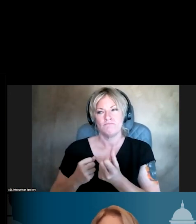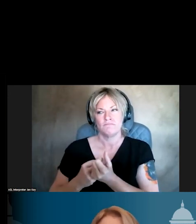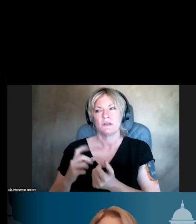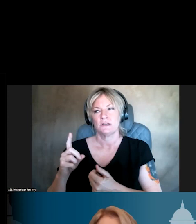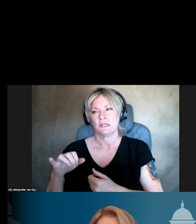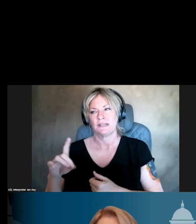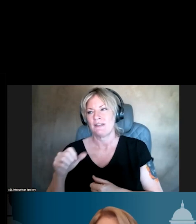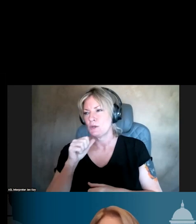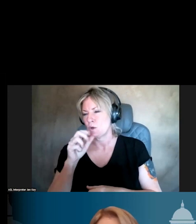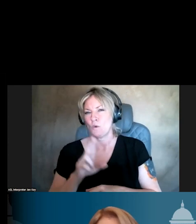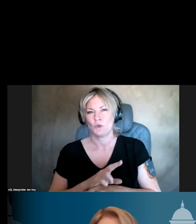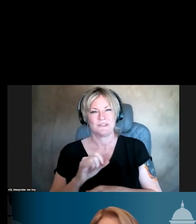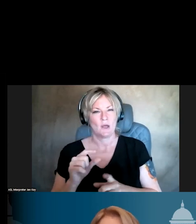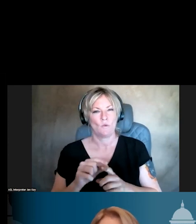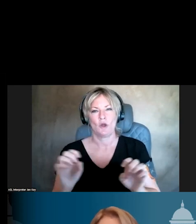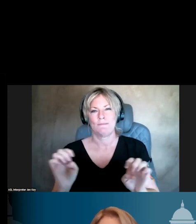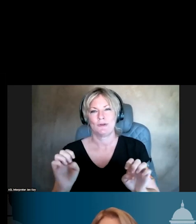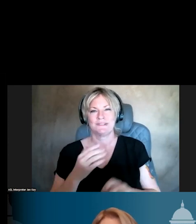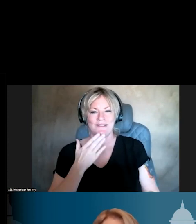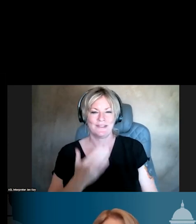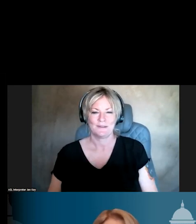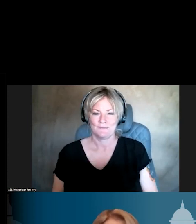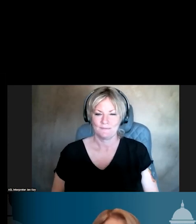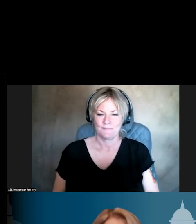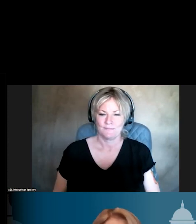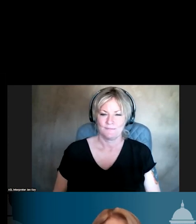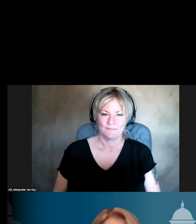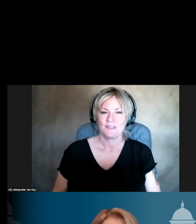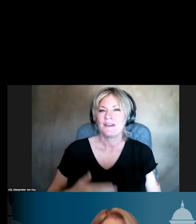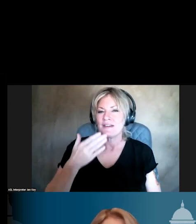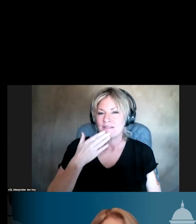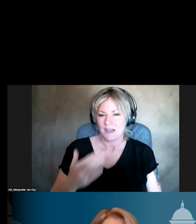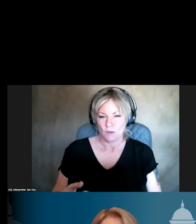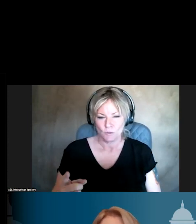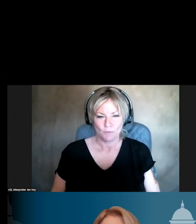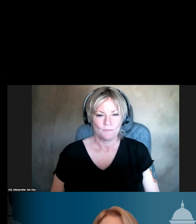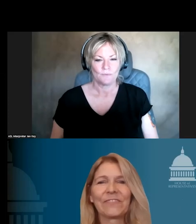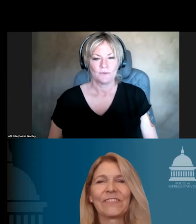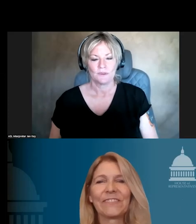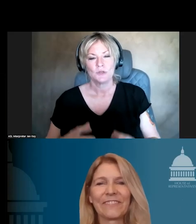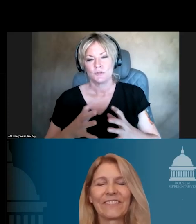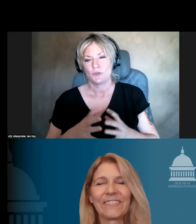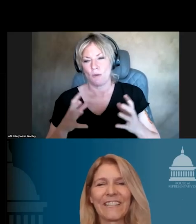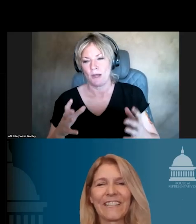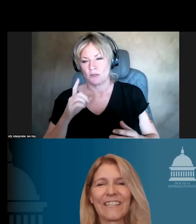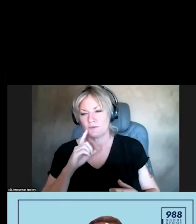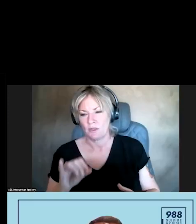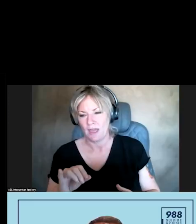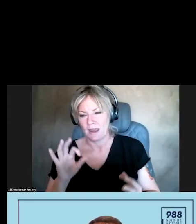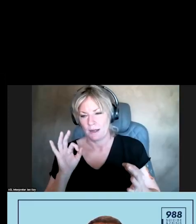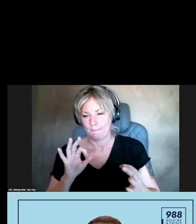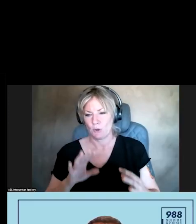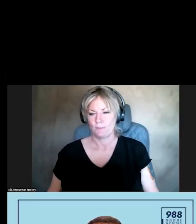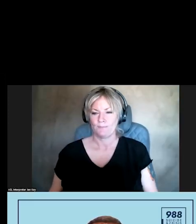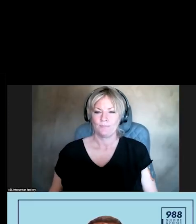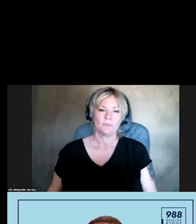use the term emergency. Thank you. Wow, and thank you so much for that input.